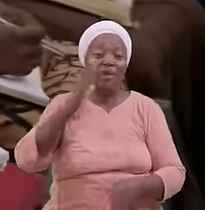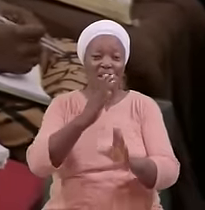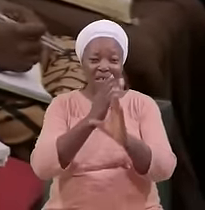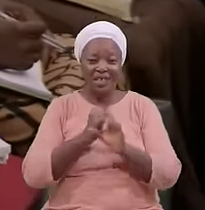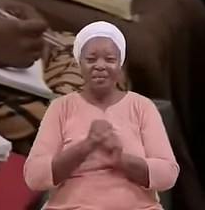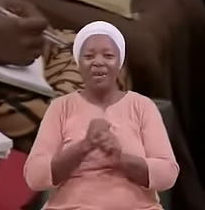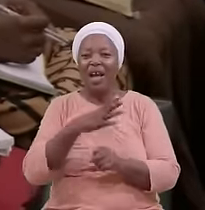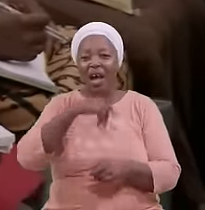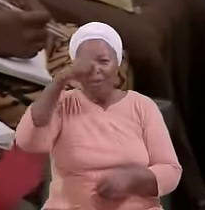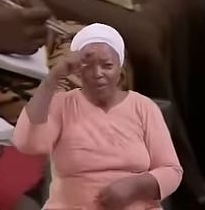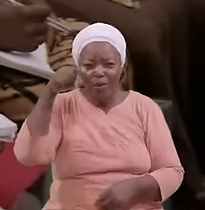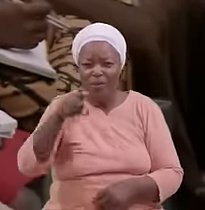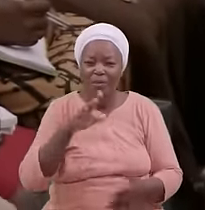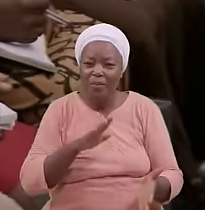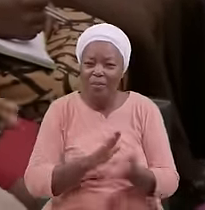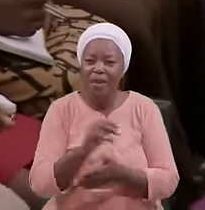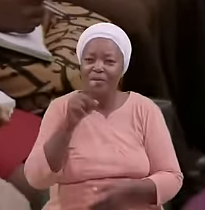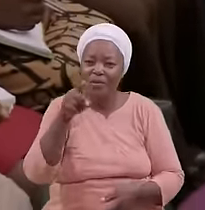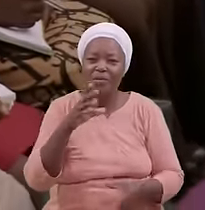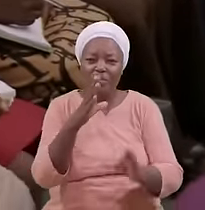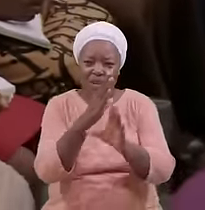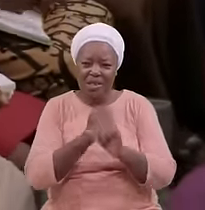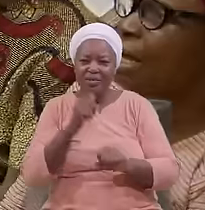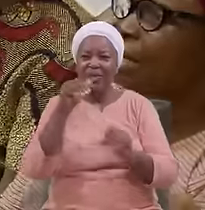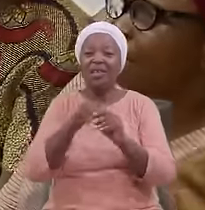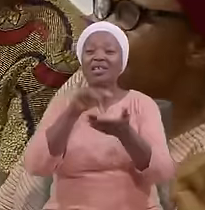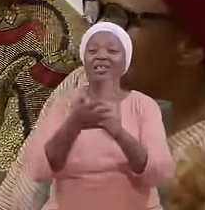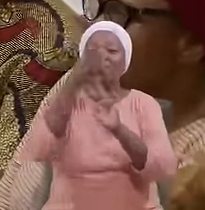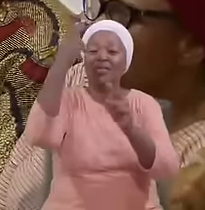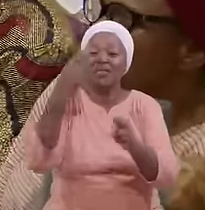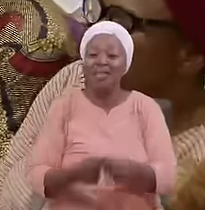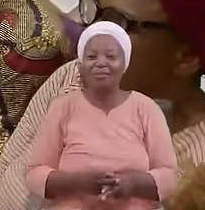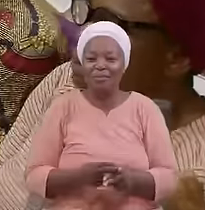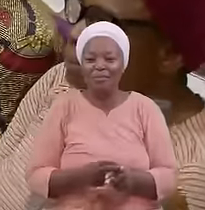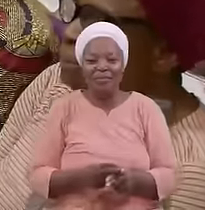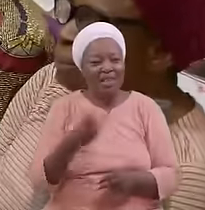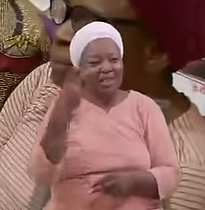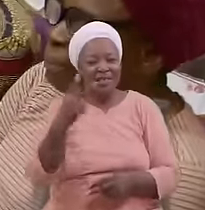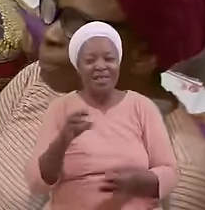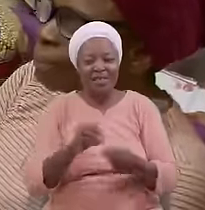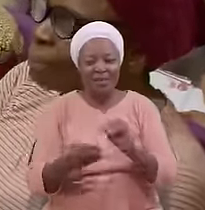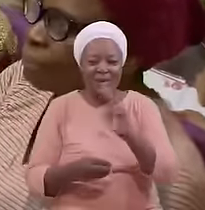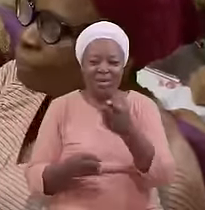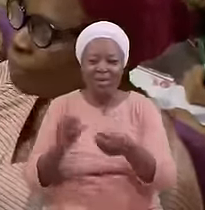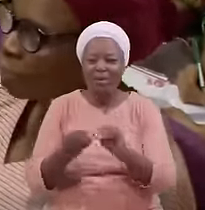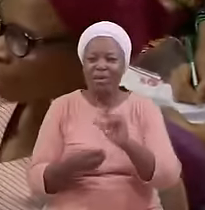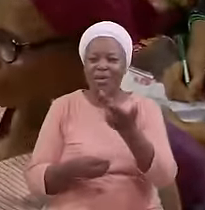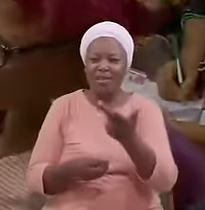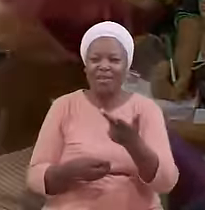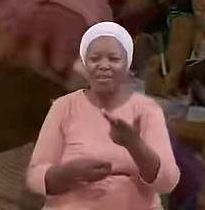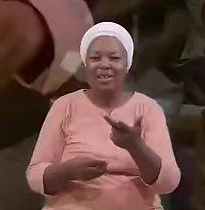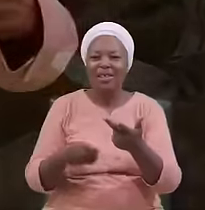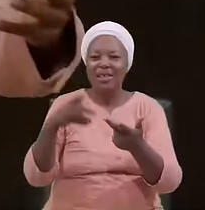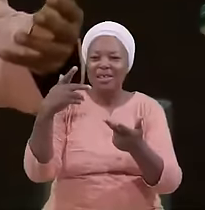believe, you receive in Jesus' name. Look at number three. Number three,